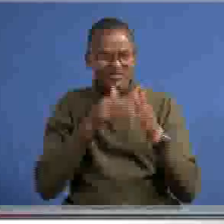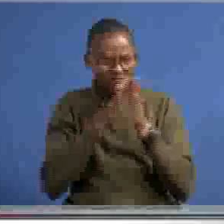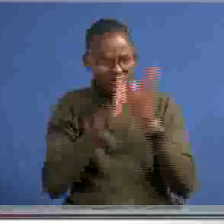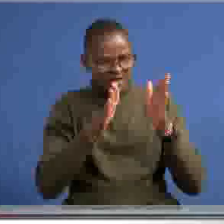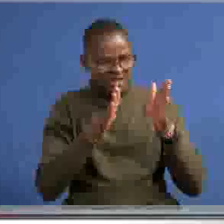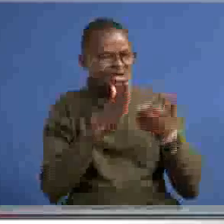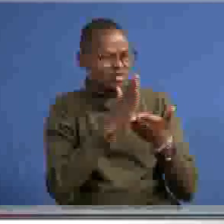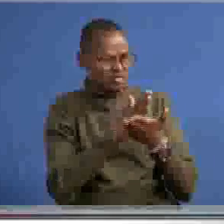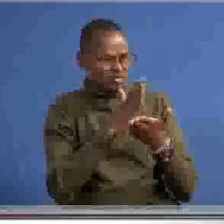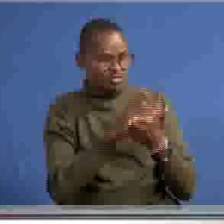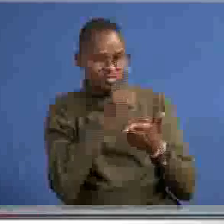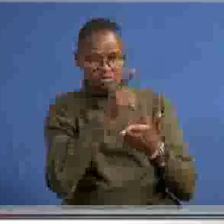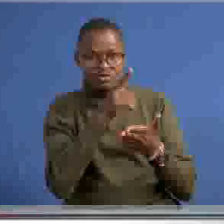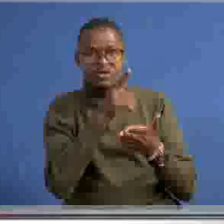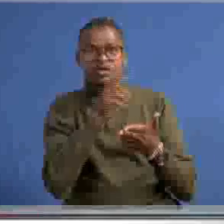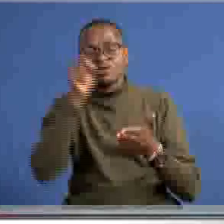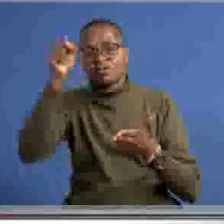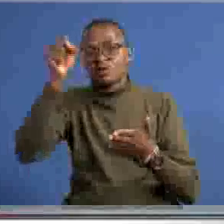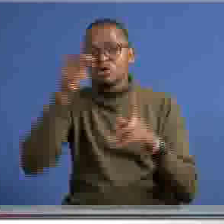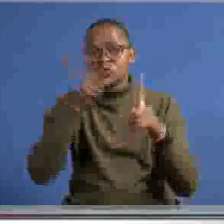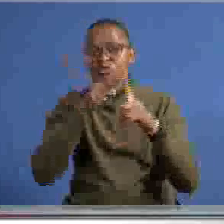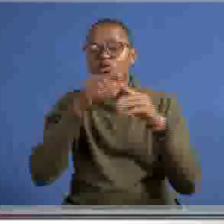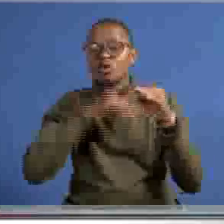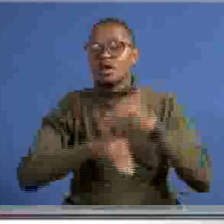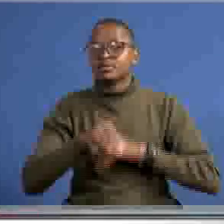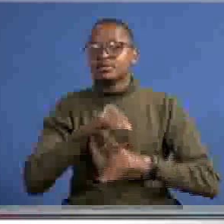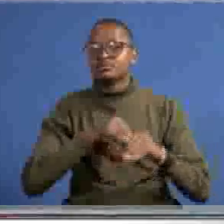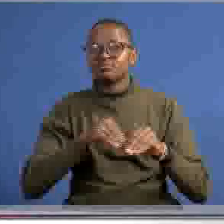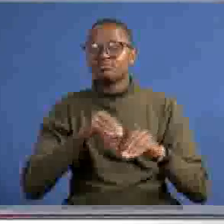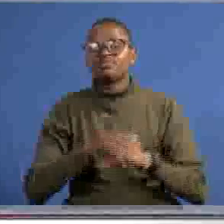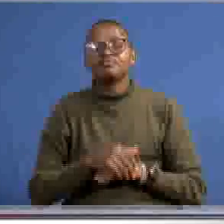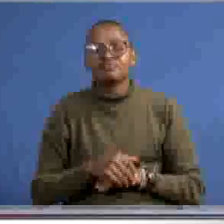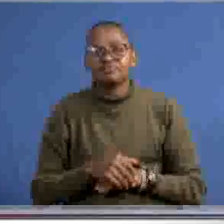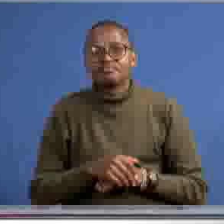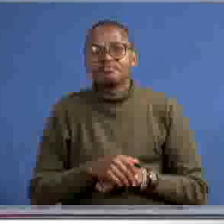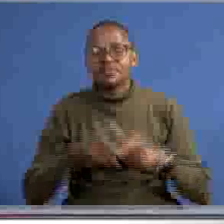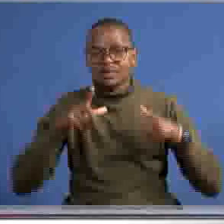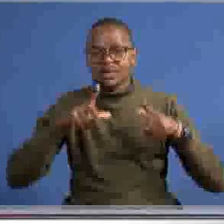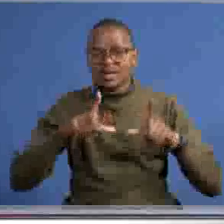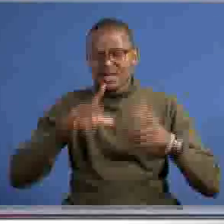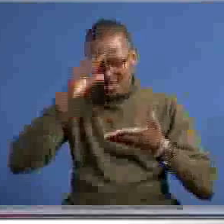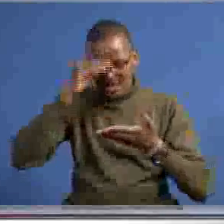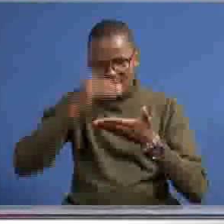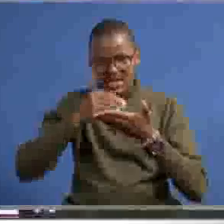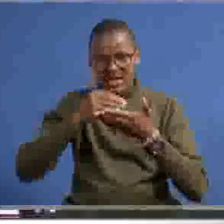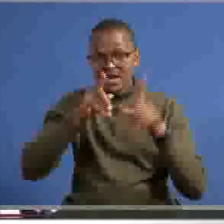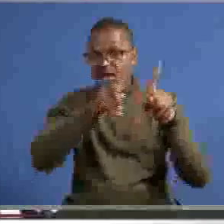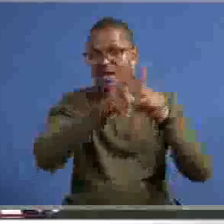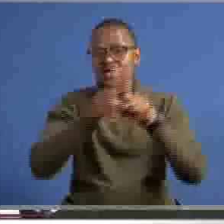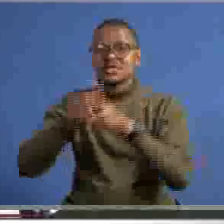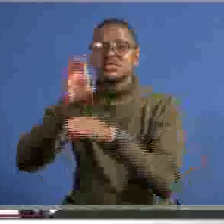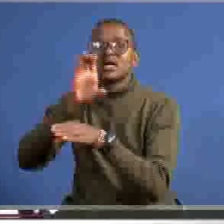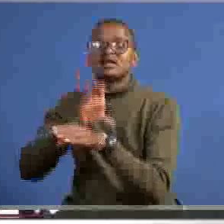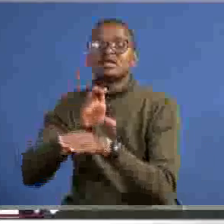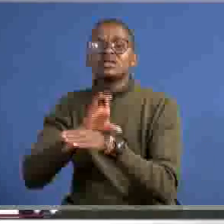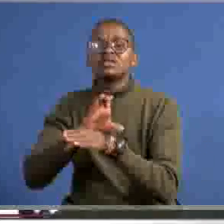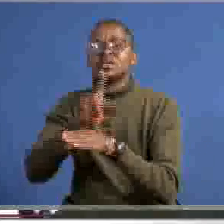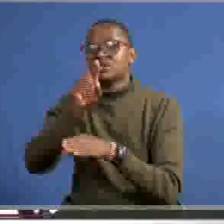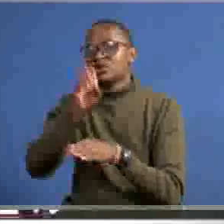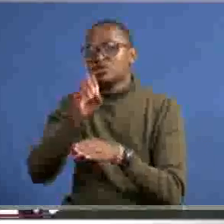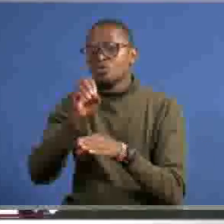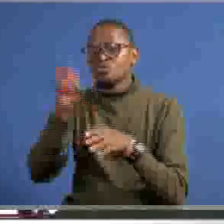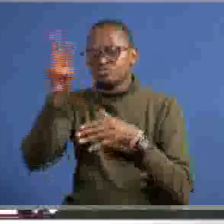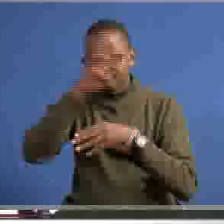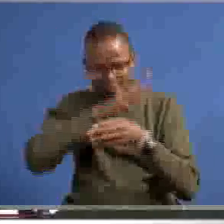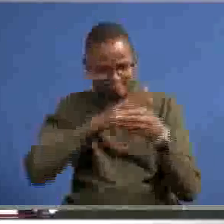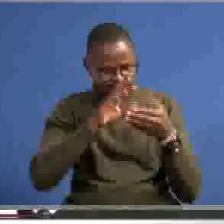evidence linking politician money to corruption as a church to worship